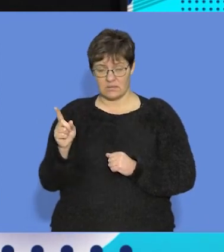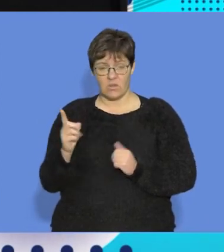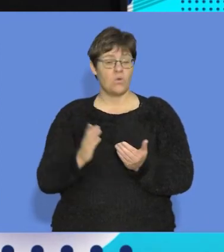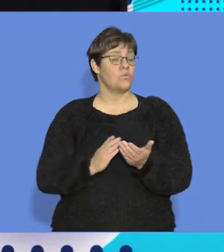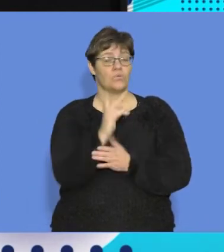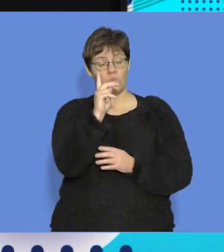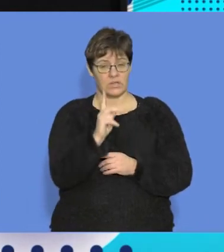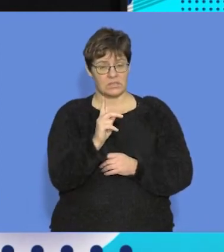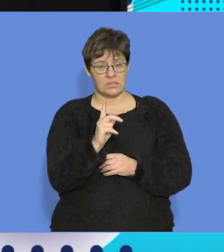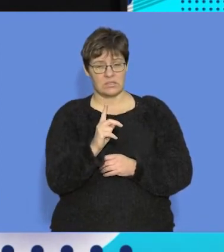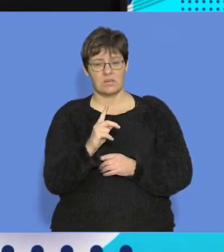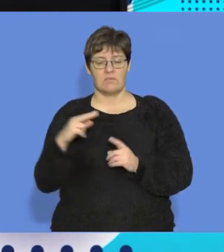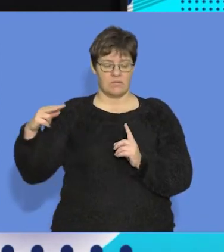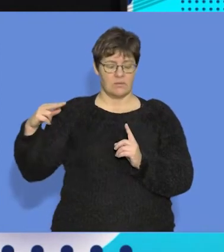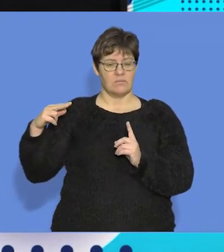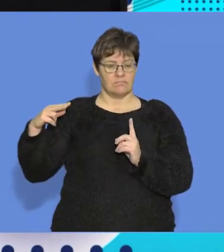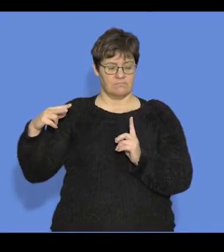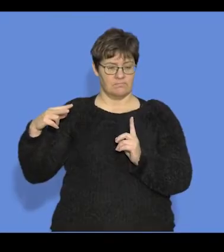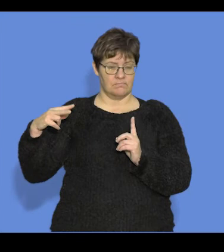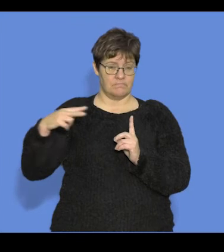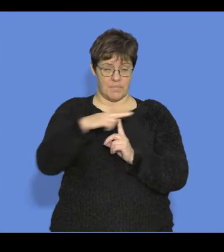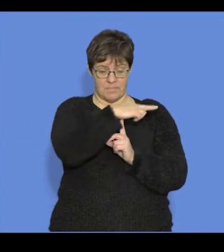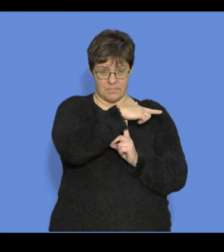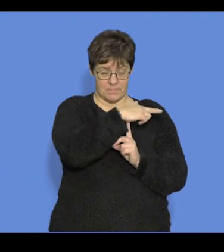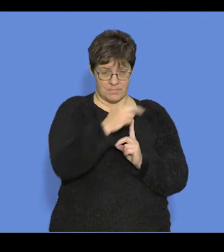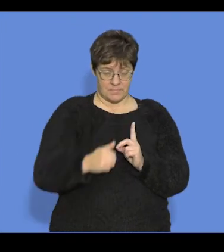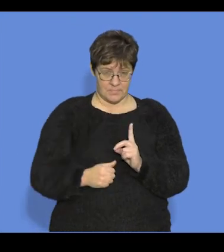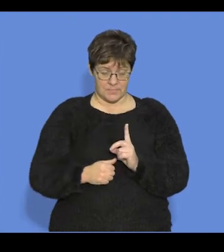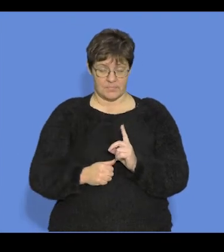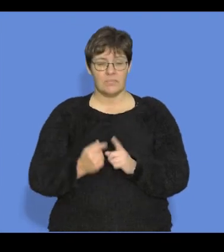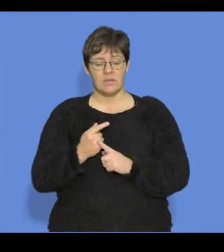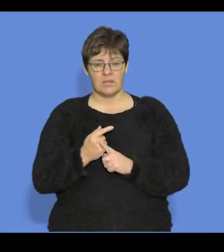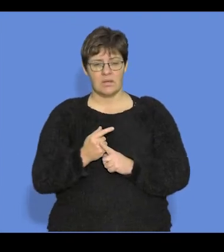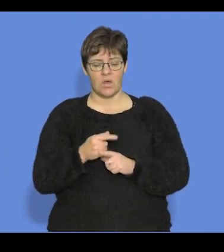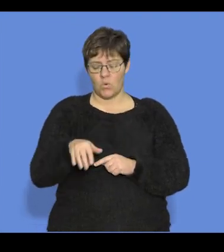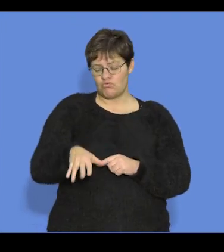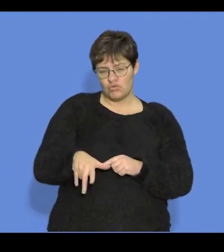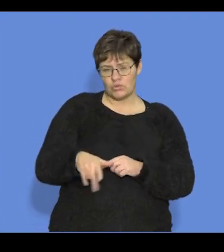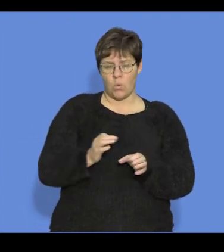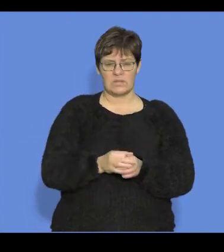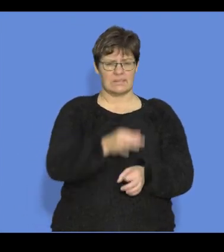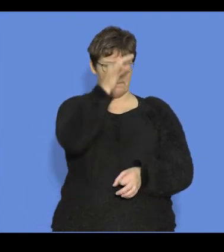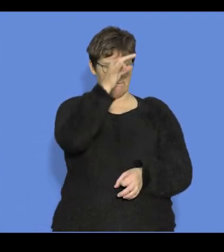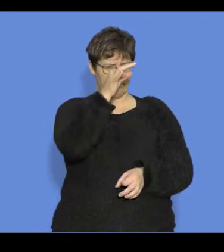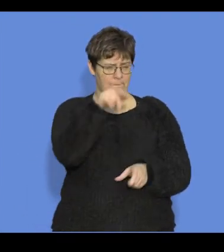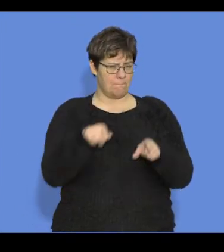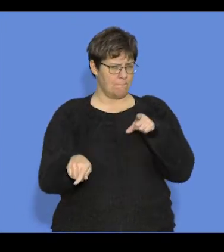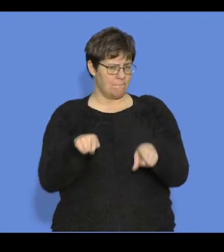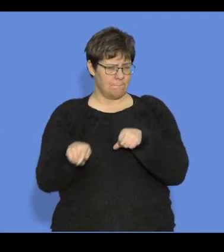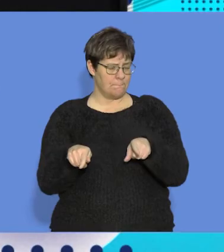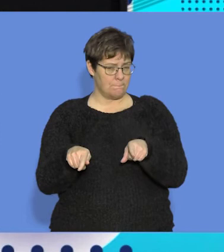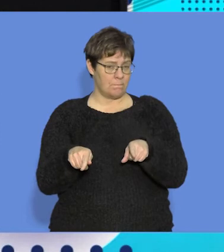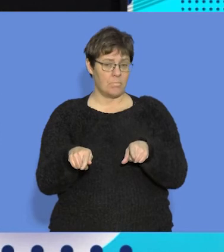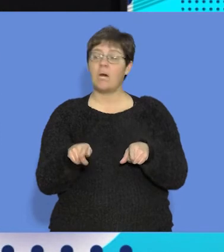a cross-section. Then, is it a root or a stem? And the key to that would